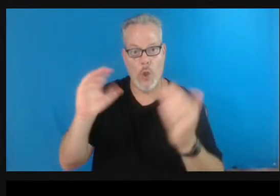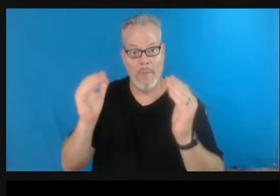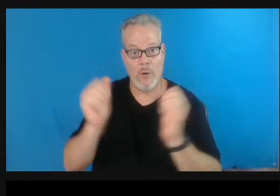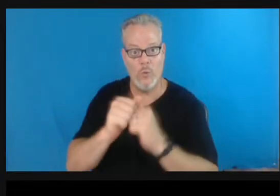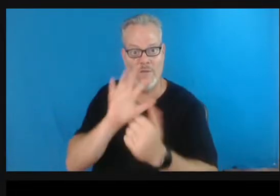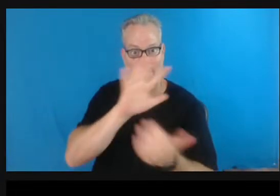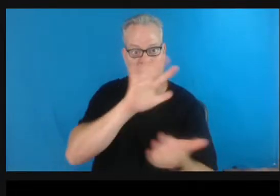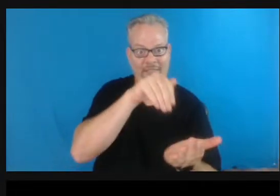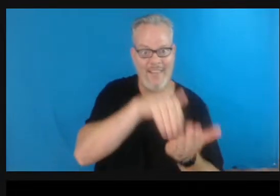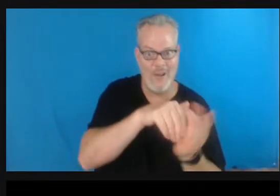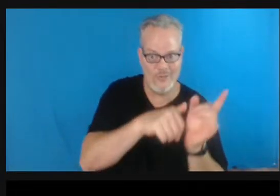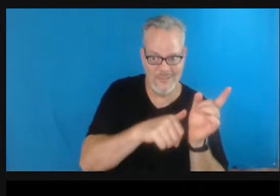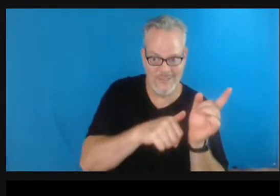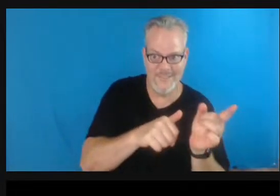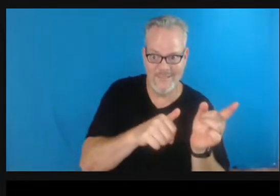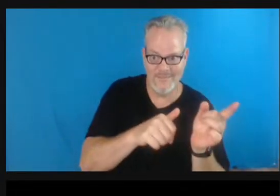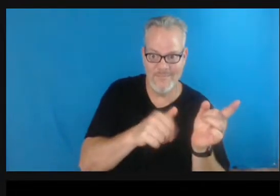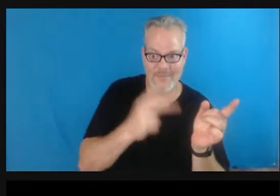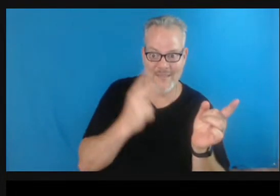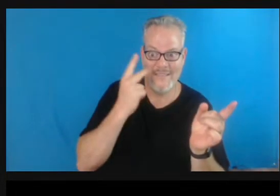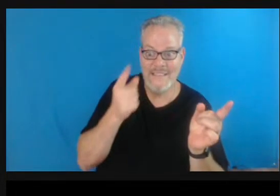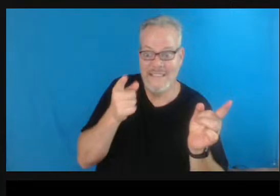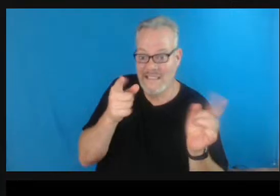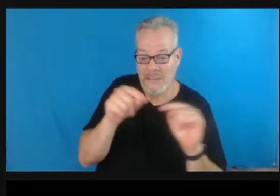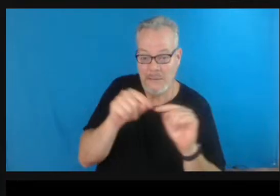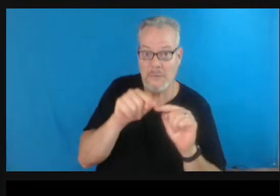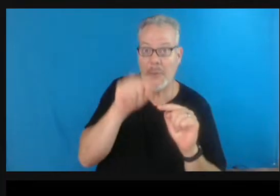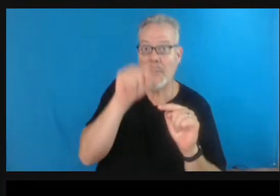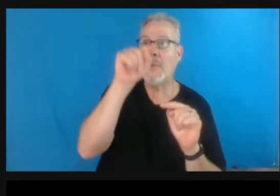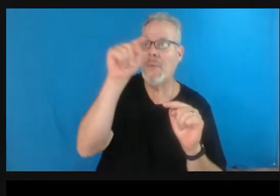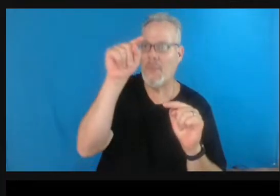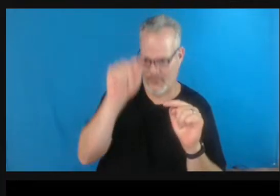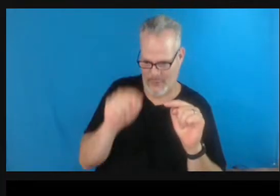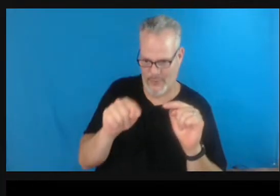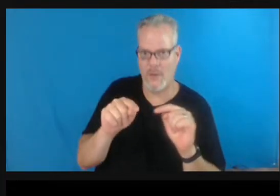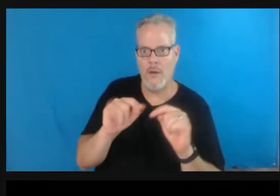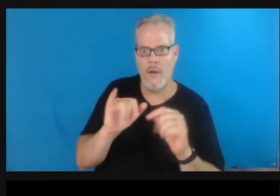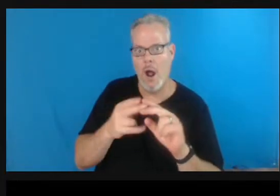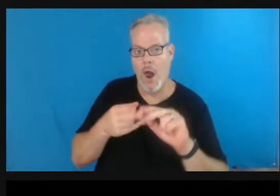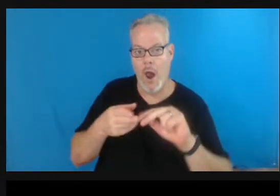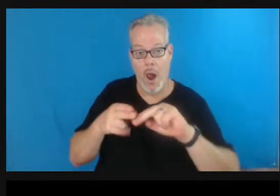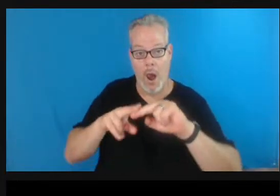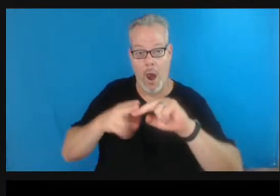here, and then build up to the rift zone activity.